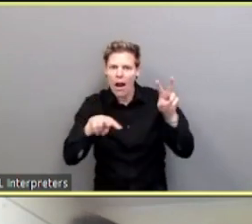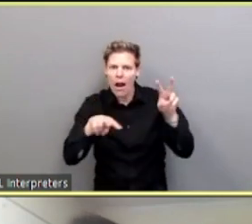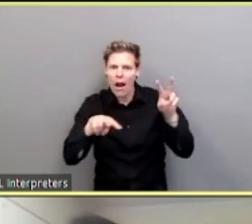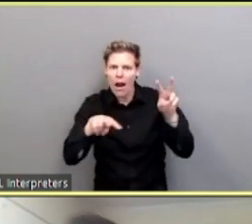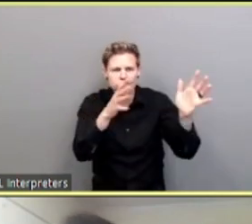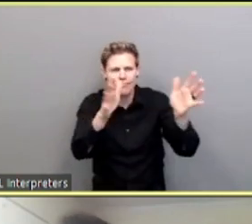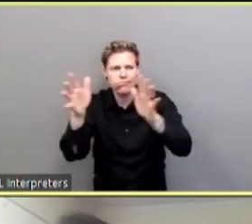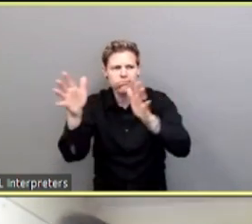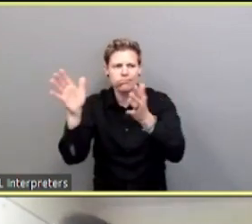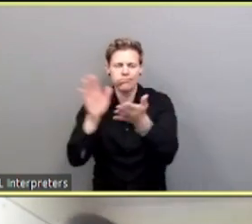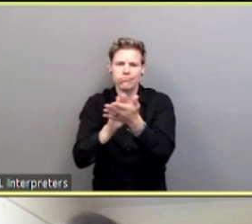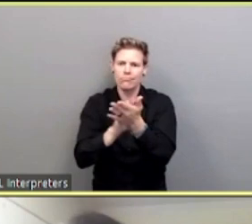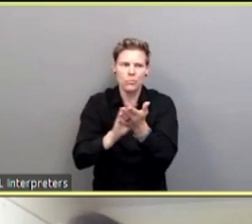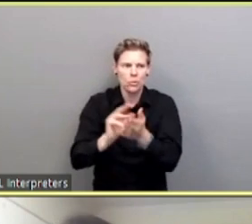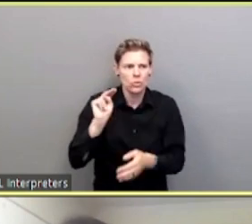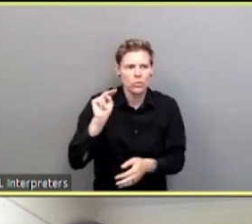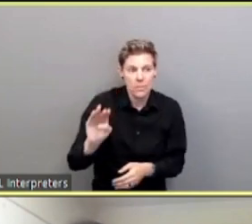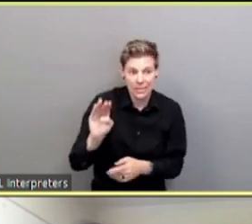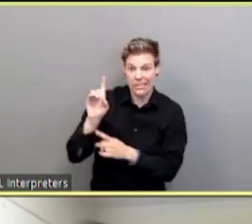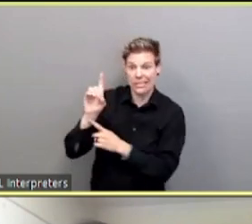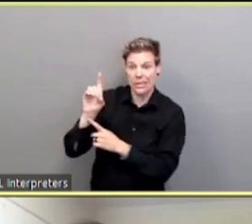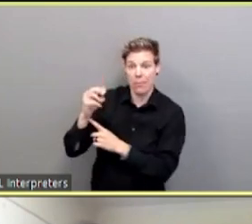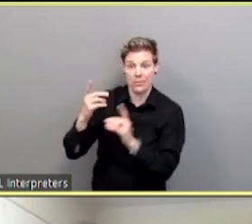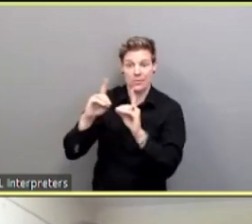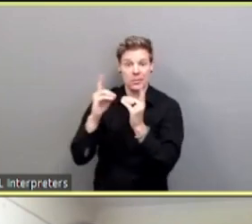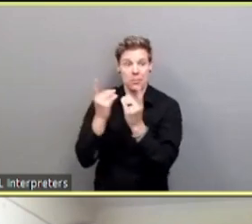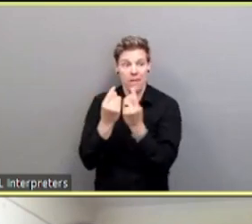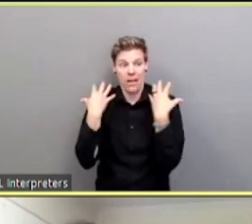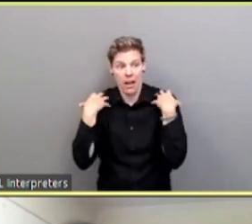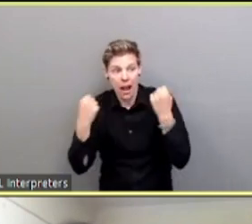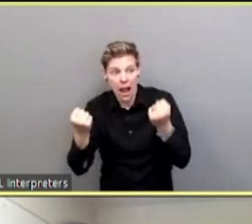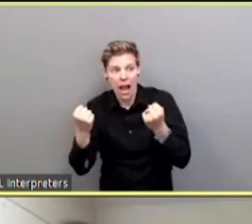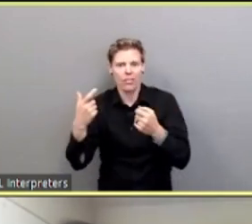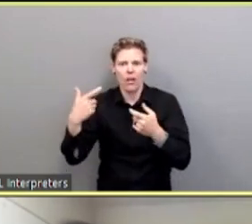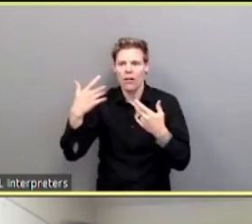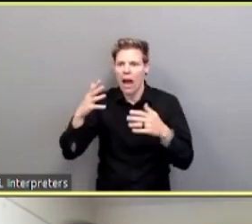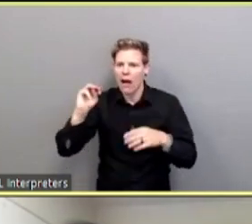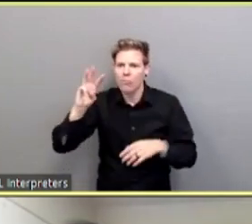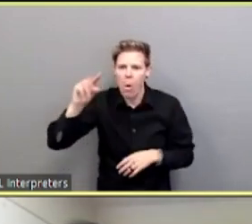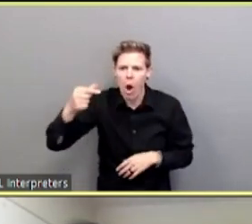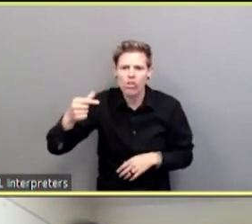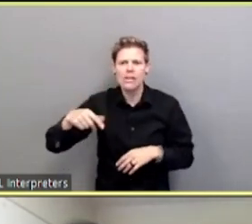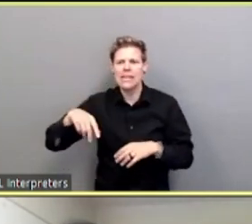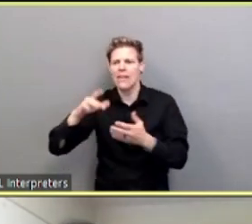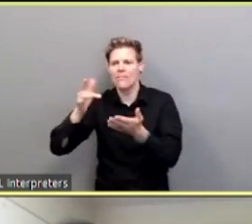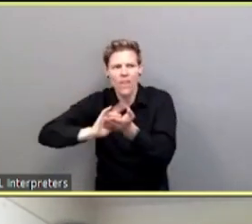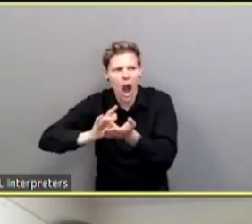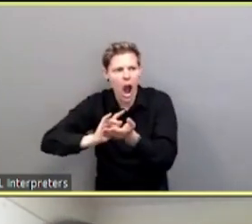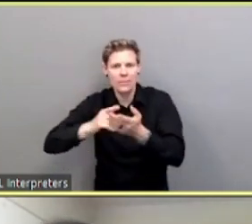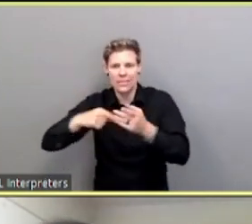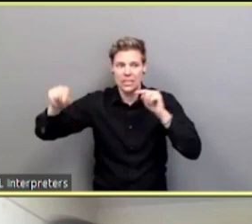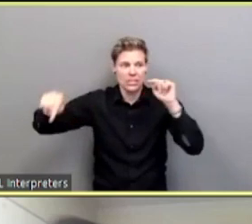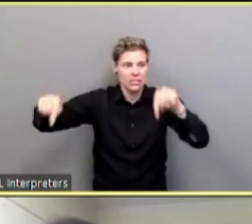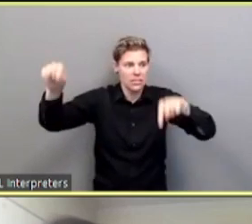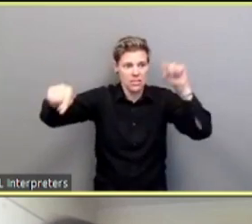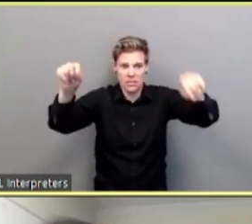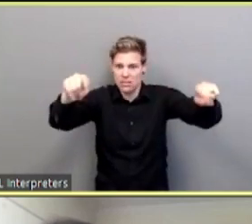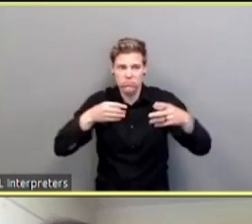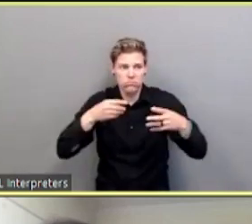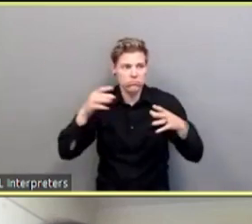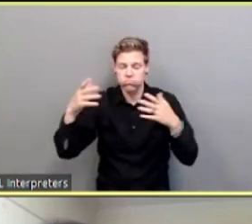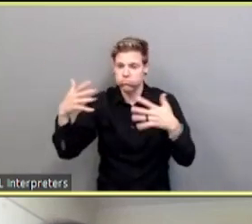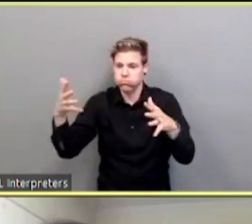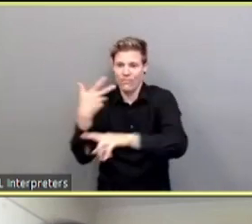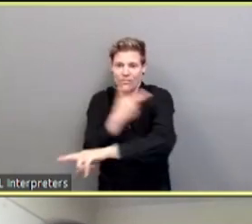DOH team, all our providers and pharmacies throughout the state, and everyone who's gotten vaccinated to keep the state safe. If you can